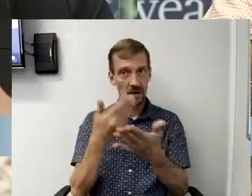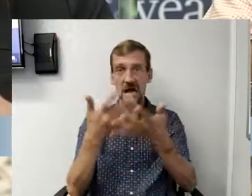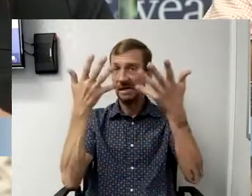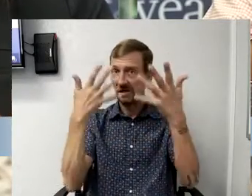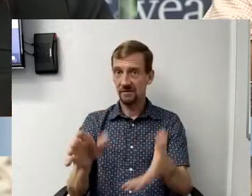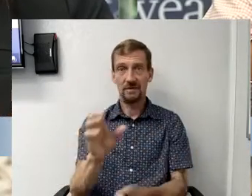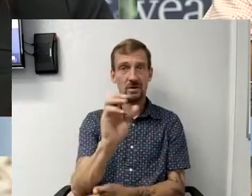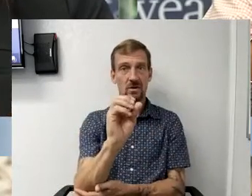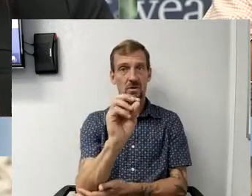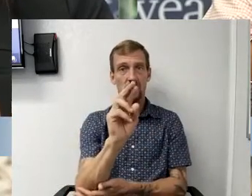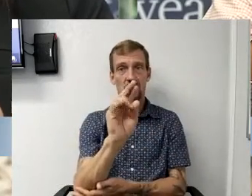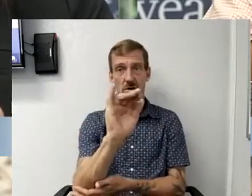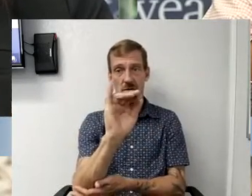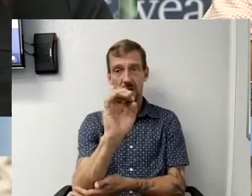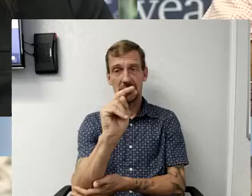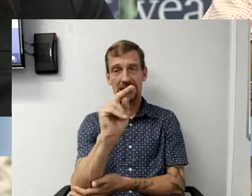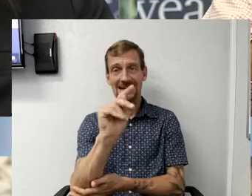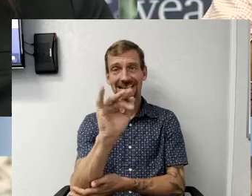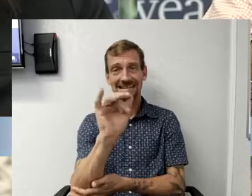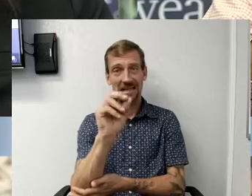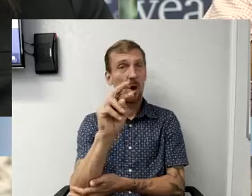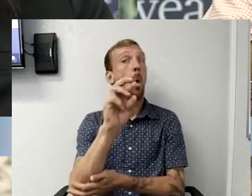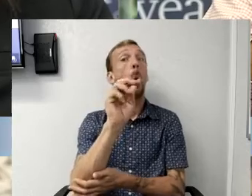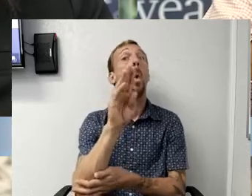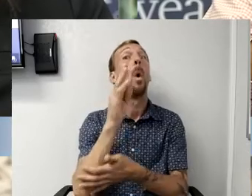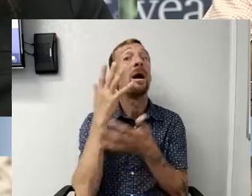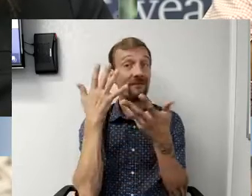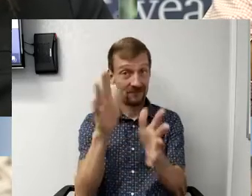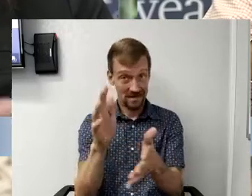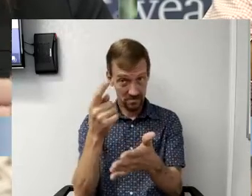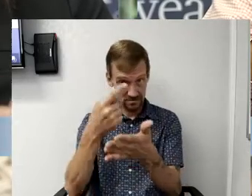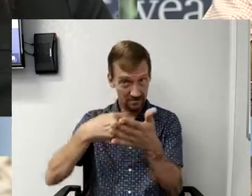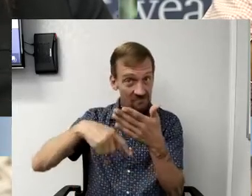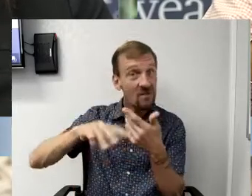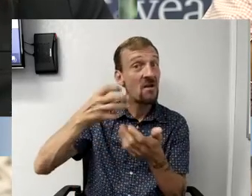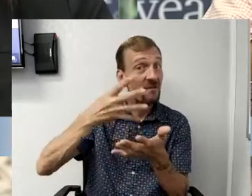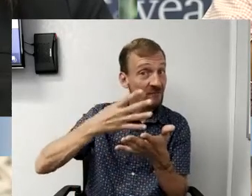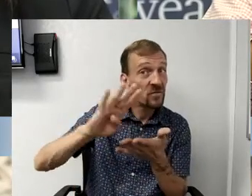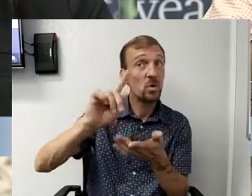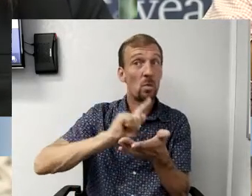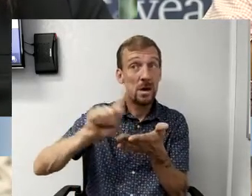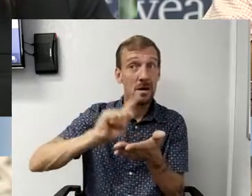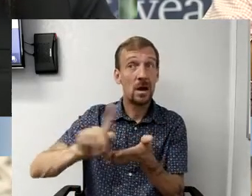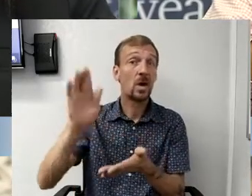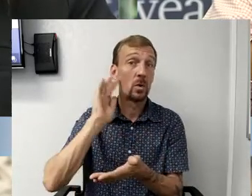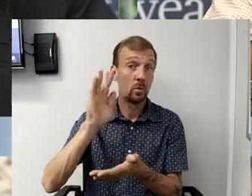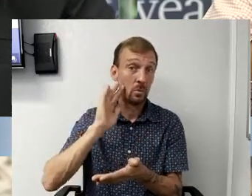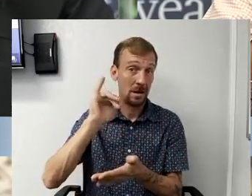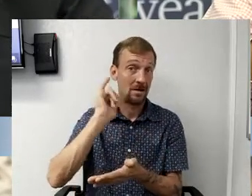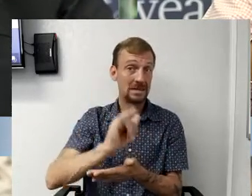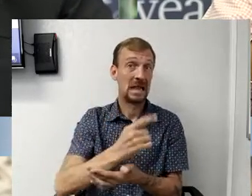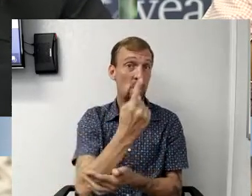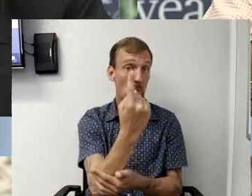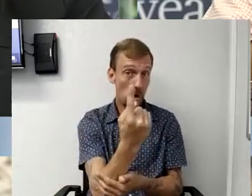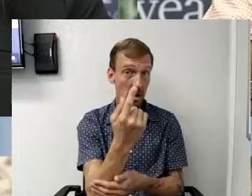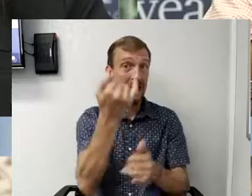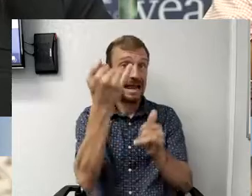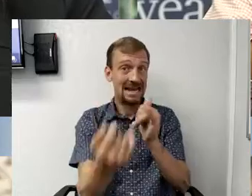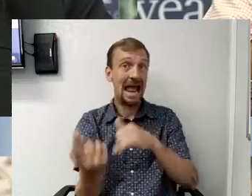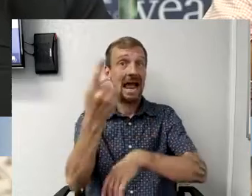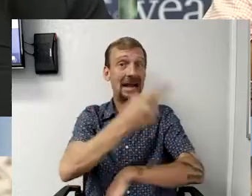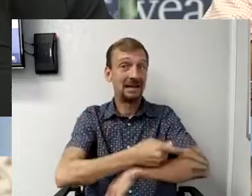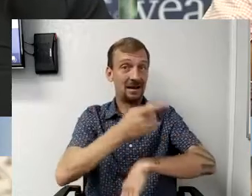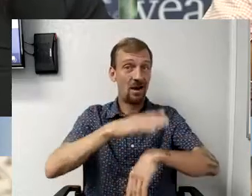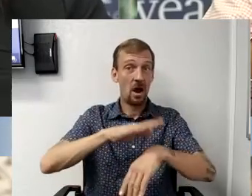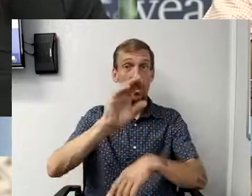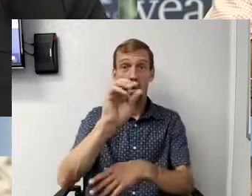orientation, are completing orientation in the next few weeks. I talked to a nurse this morning. This was her last day on orientation. I'm like,